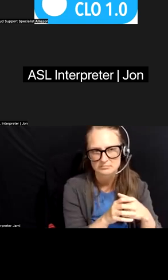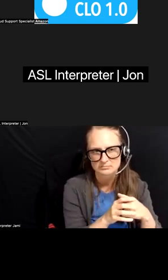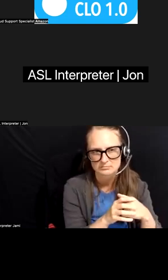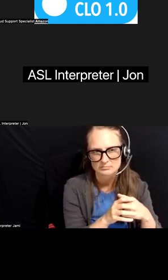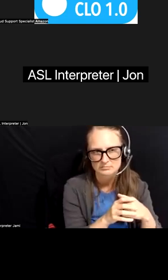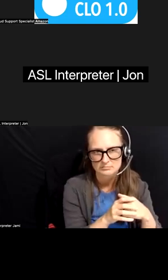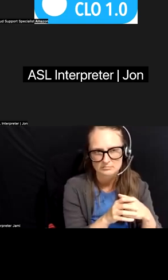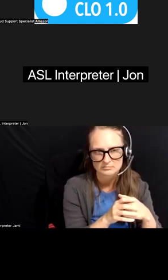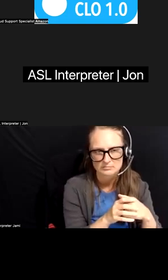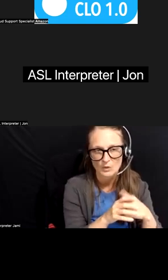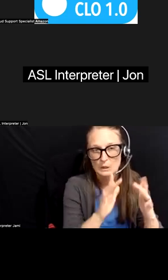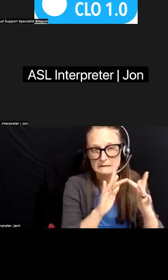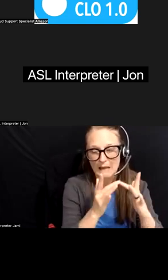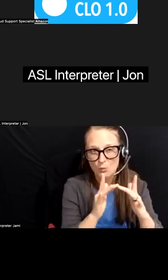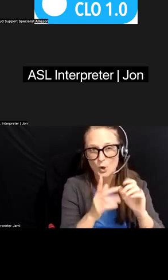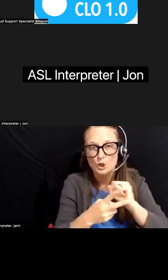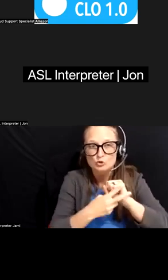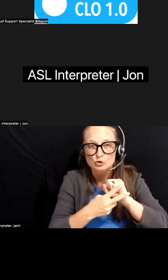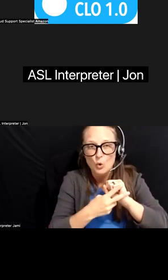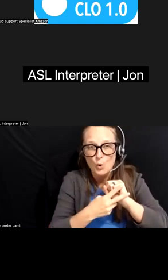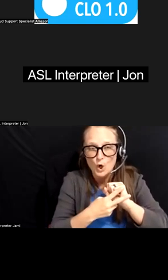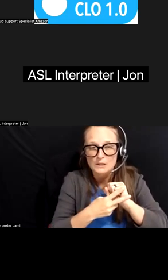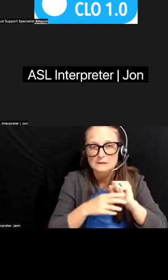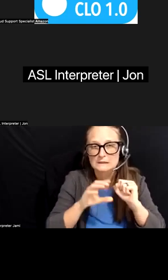There's a network there, storage and compute.